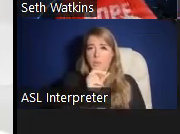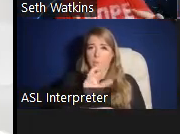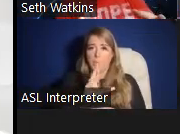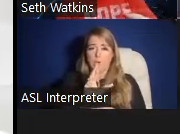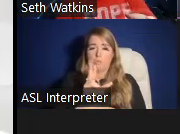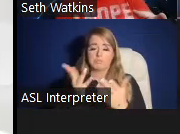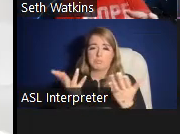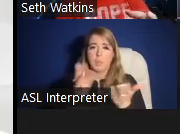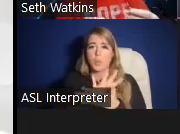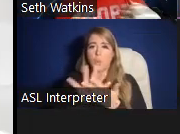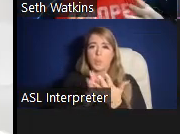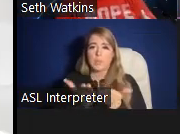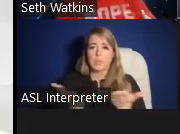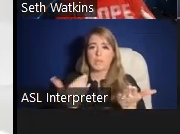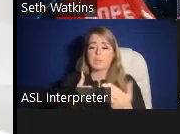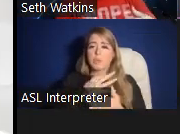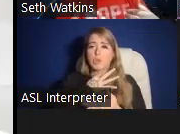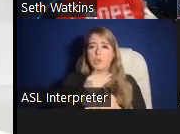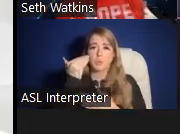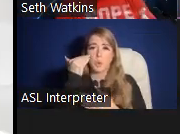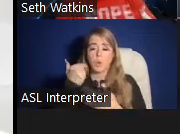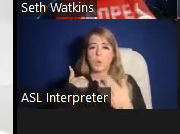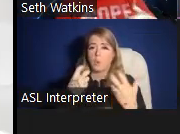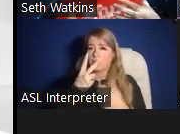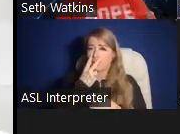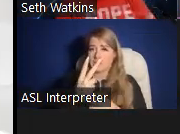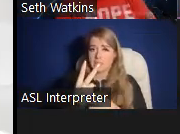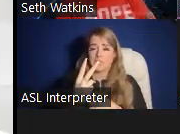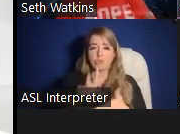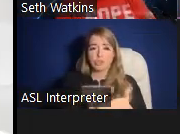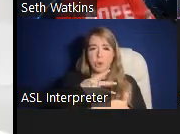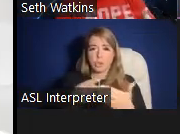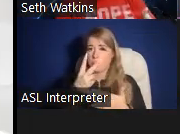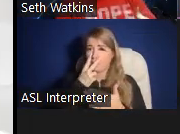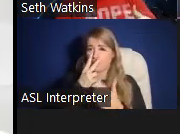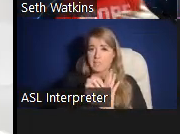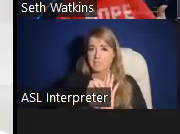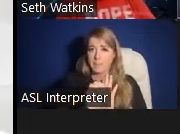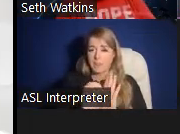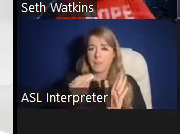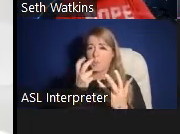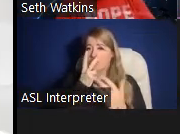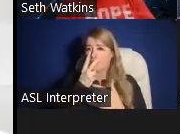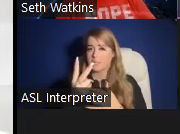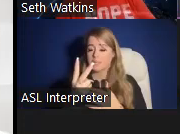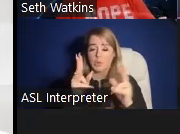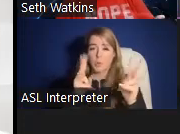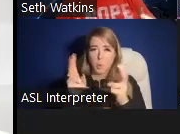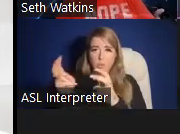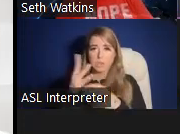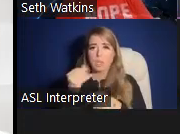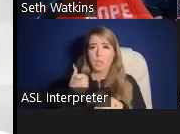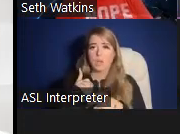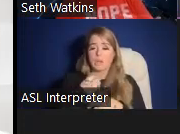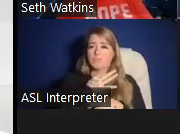know, those are things I want to know. I want to see charts. I want to see examples. I want to see quotes. I want to